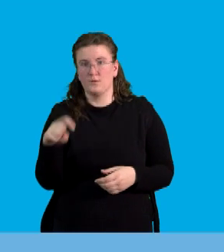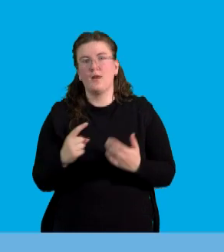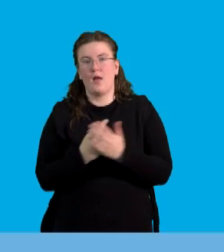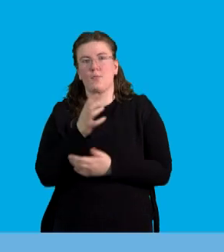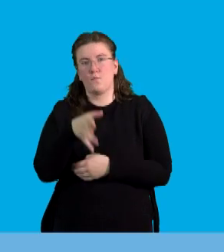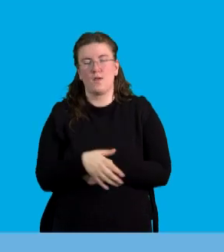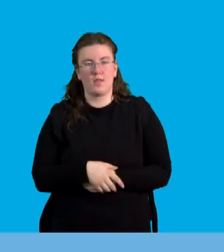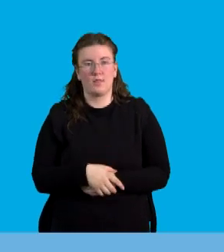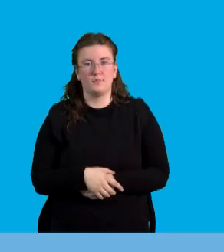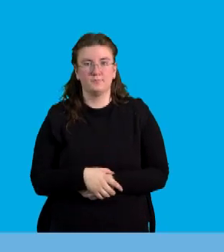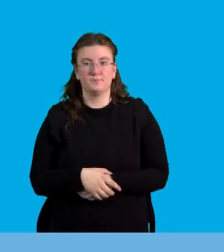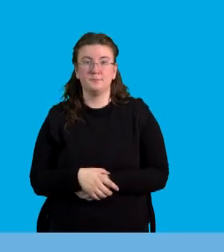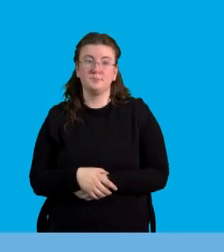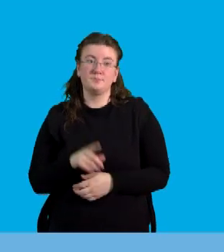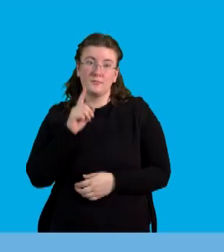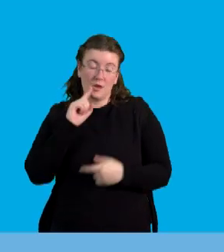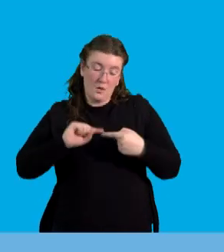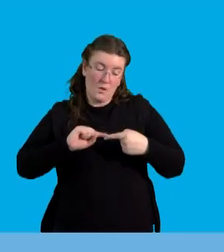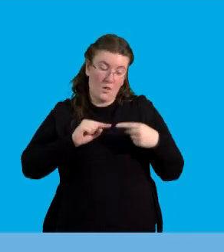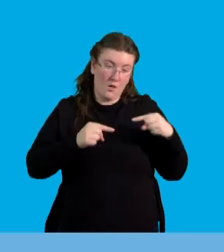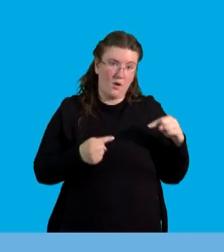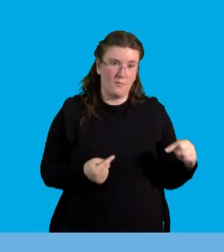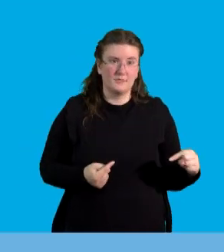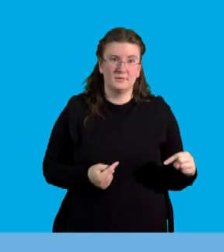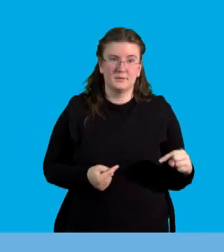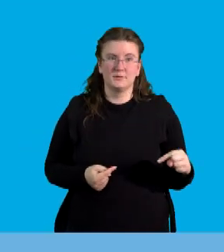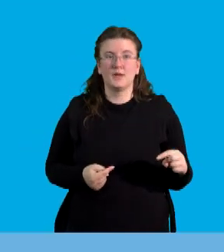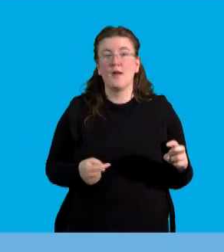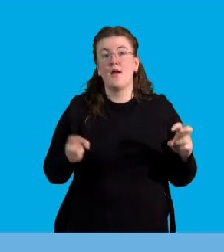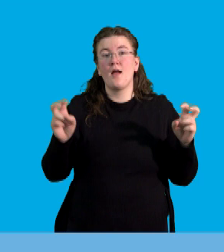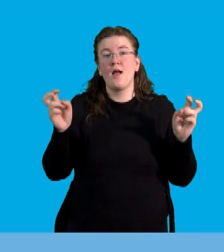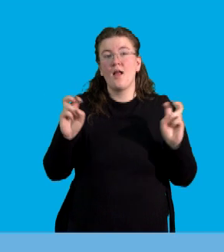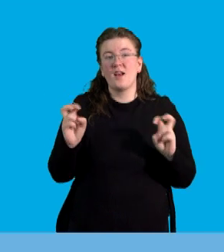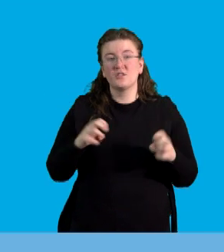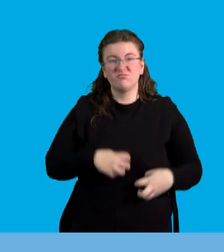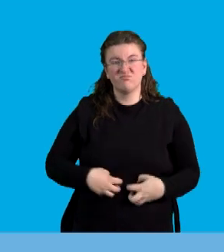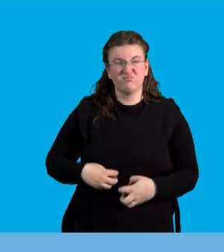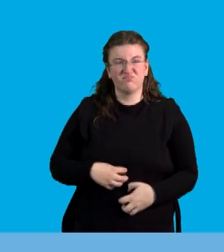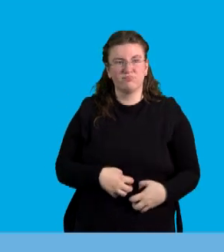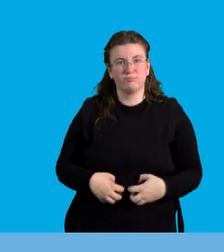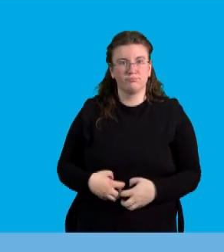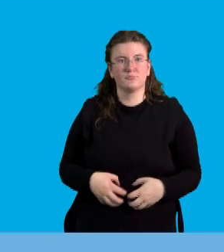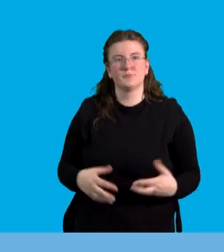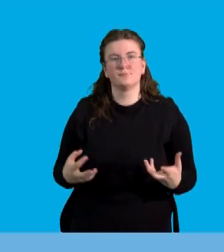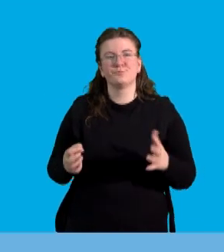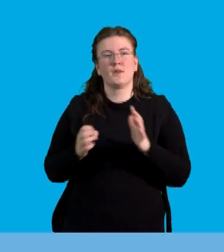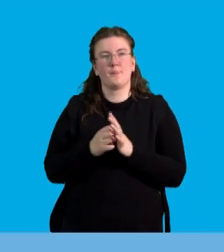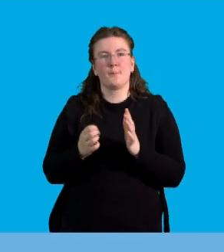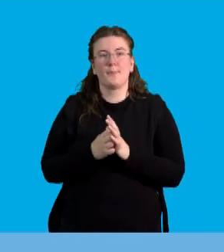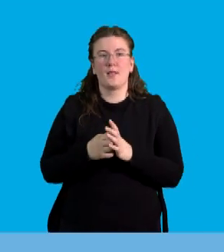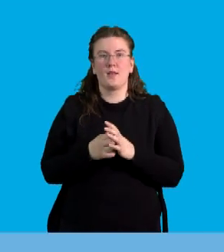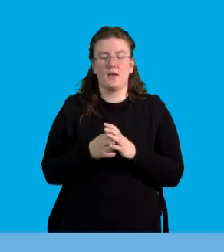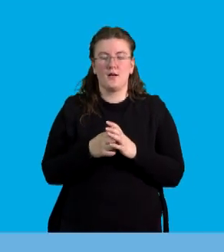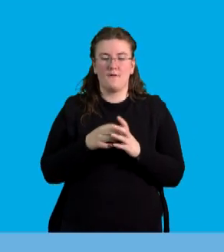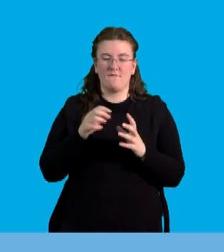being generated. However, in contrast, electric motors in appliances such as fans, the beaters,